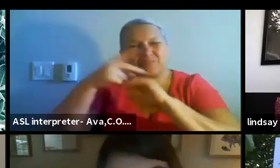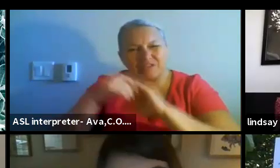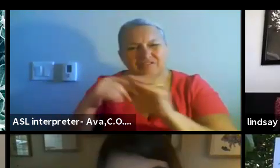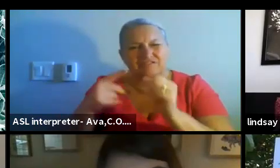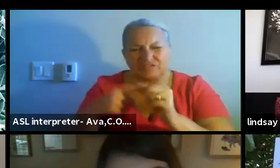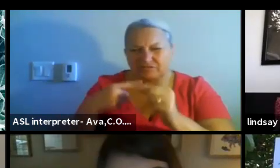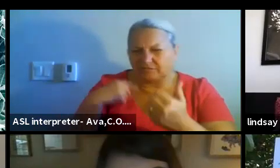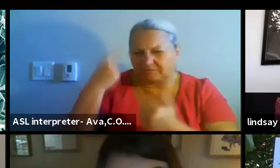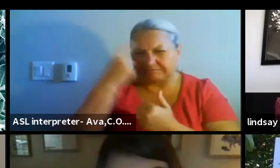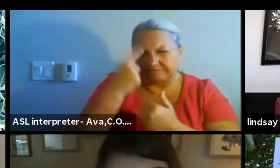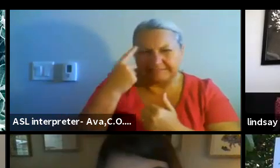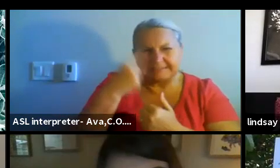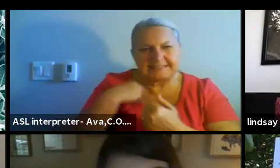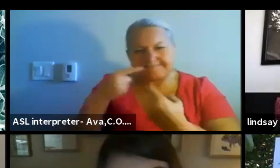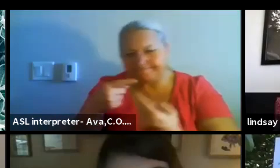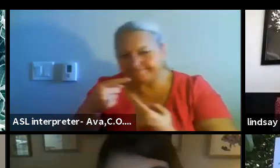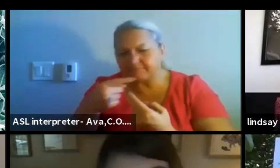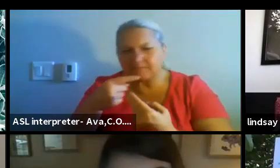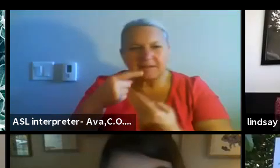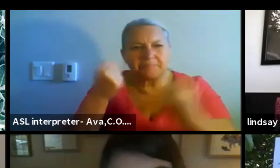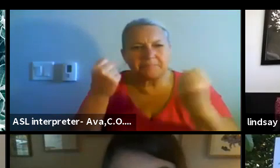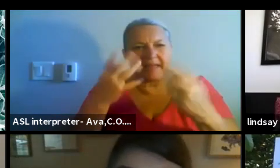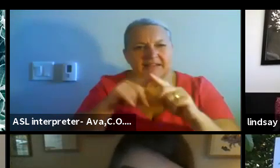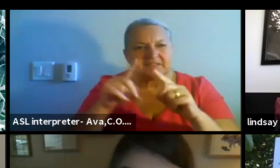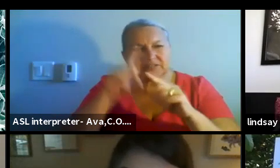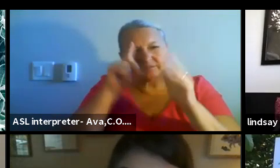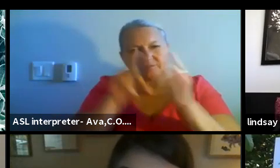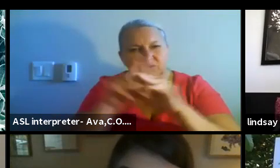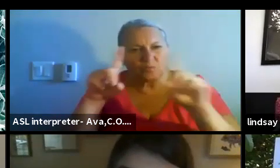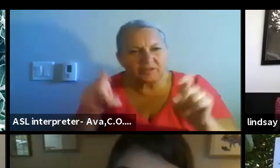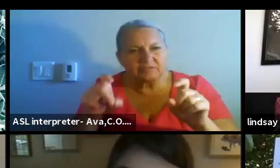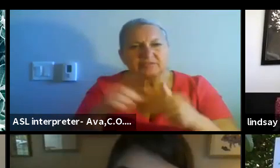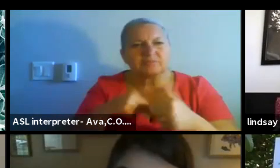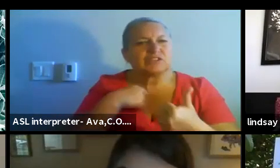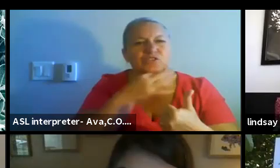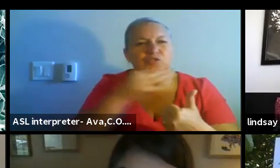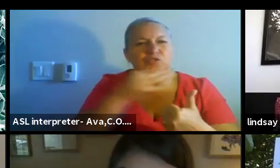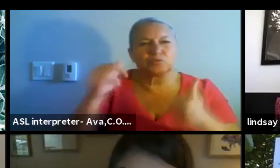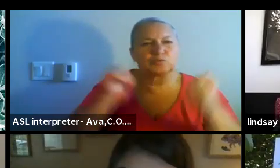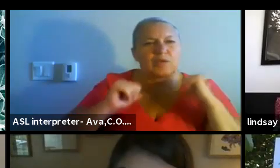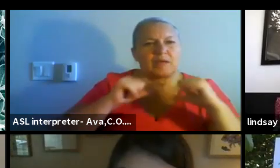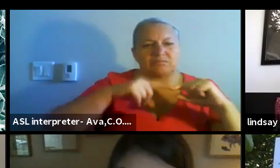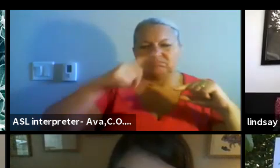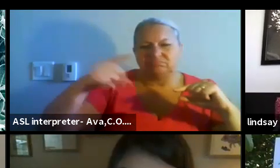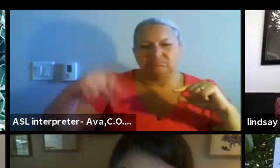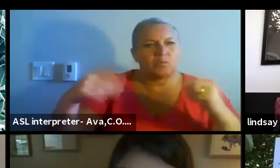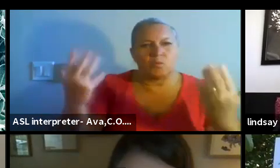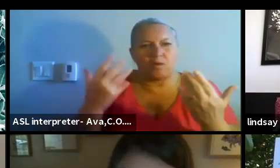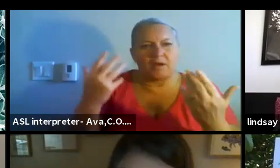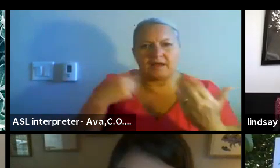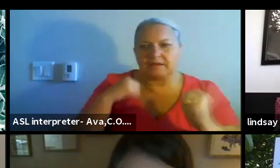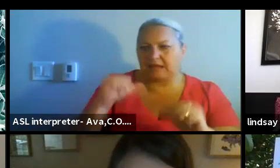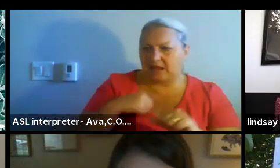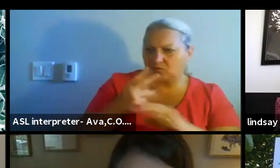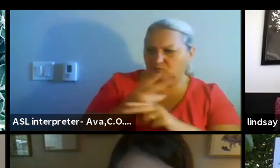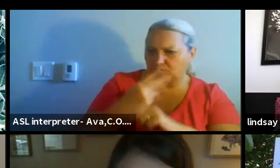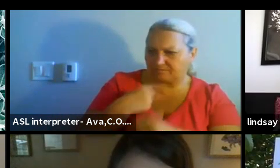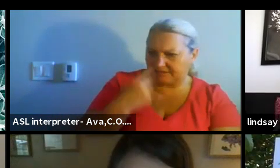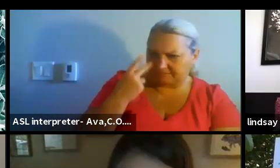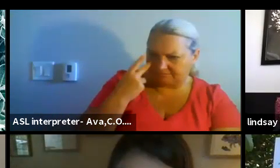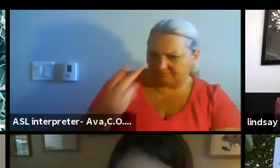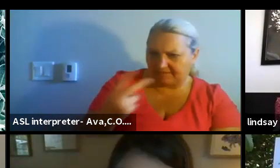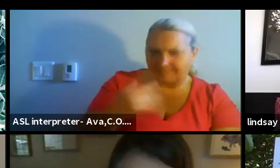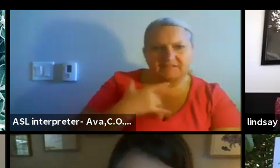tangle of questions, which boil down to these. What dramaturgical methods might I safely employ to